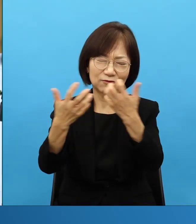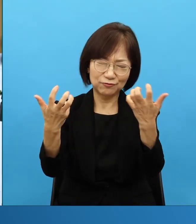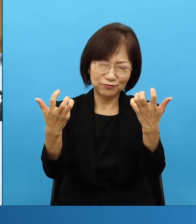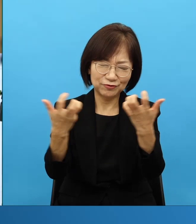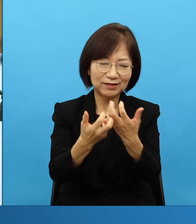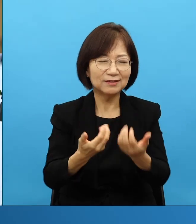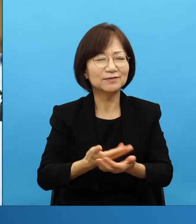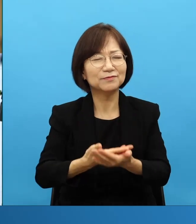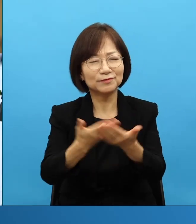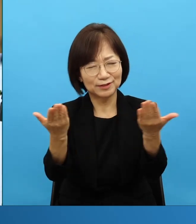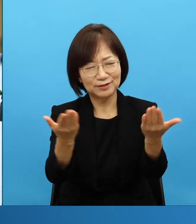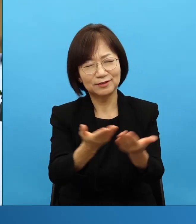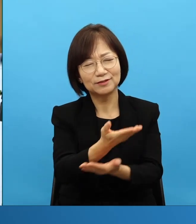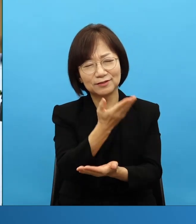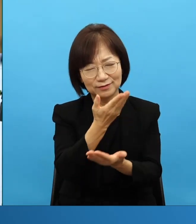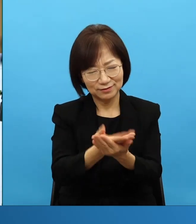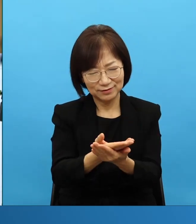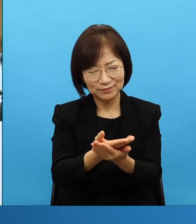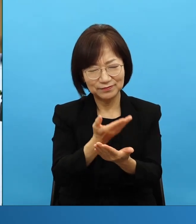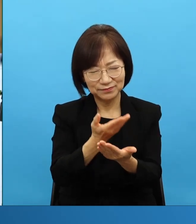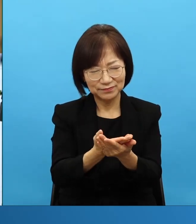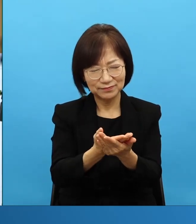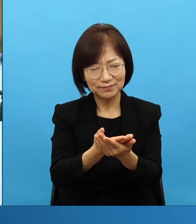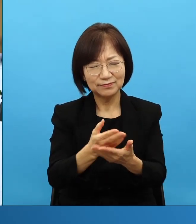joining us in worship be within God's grace.